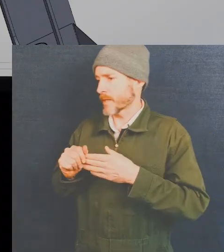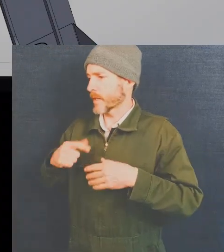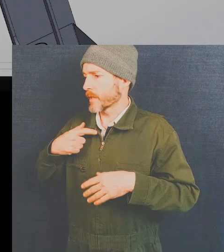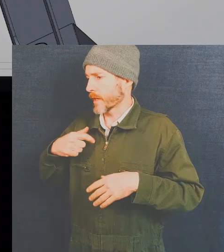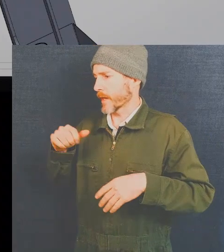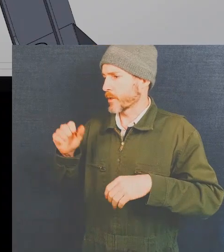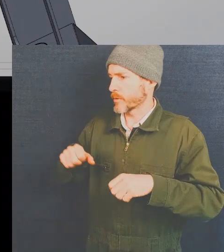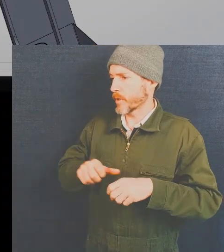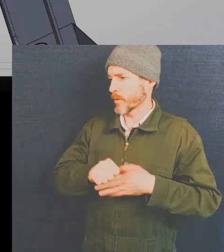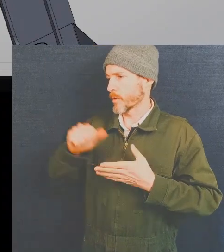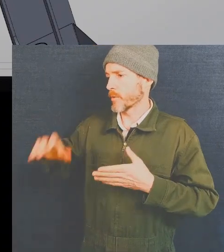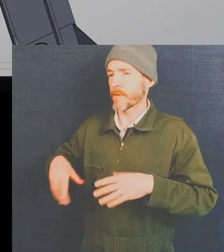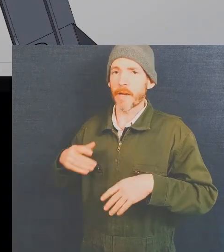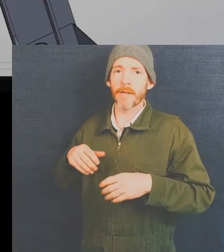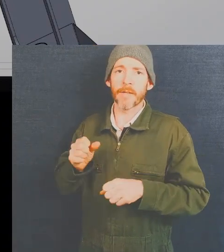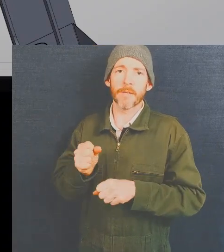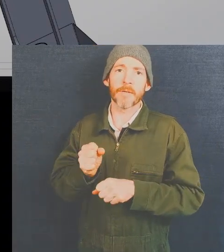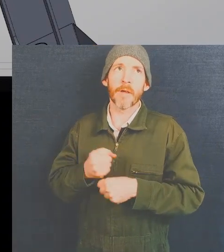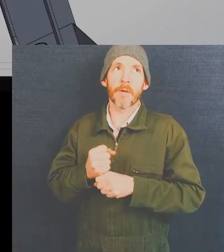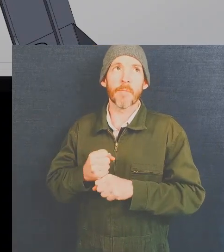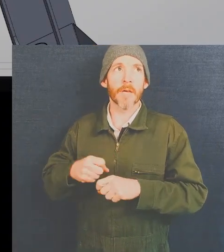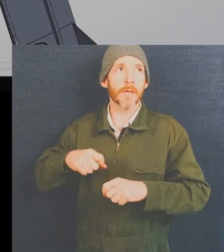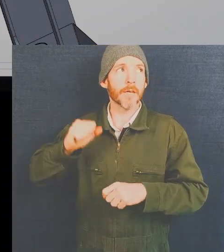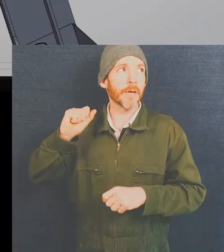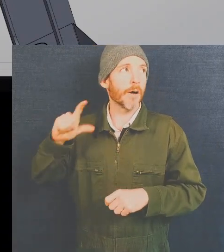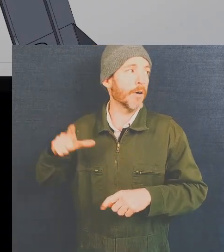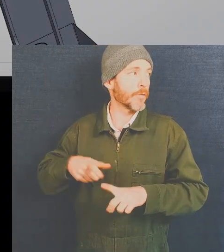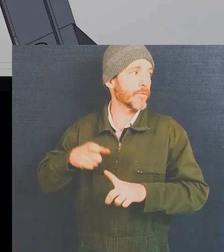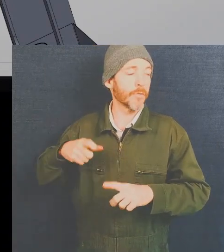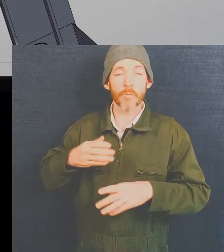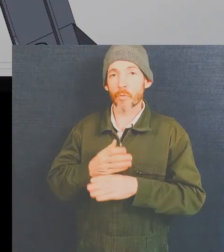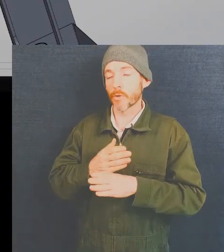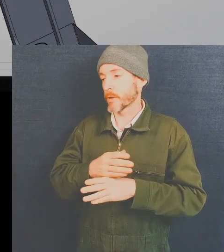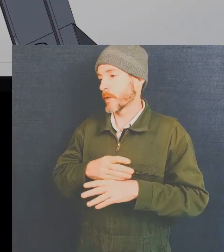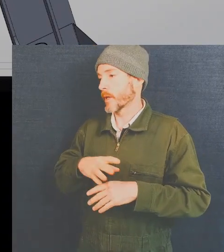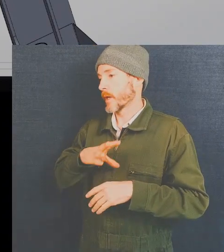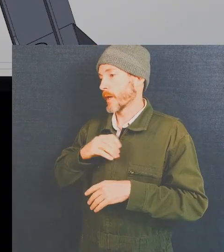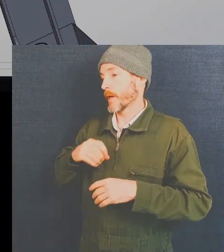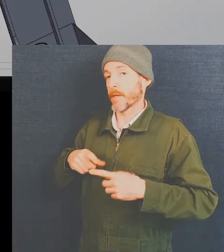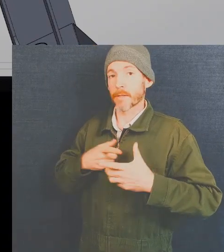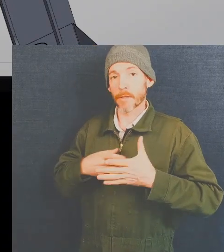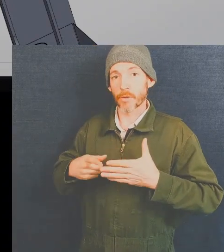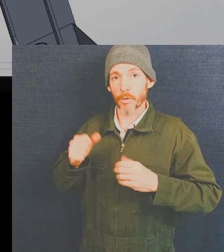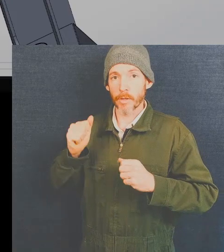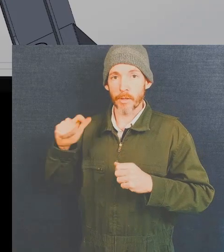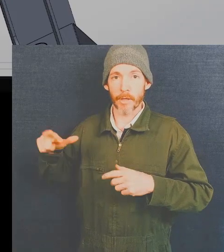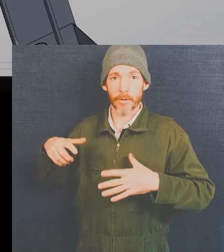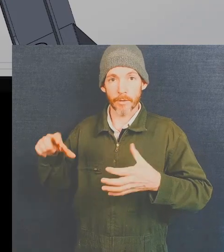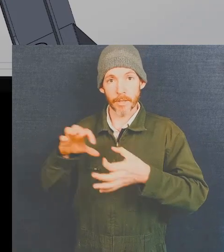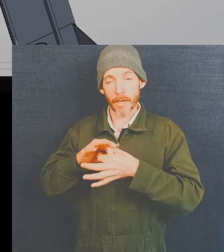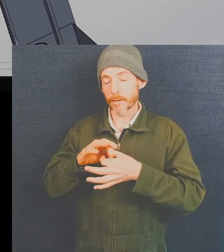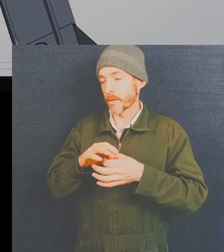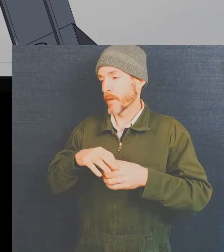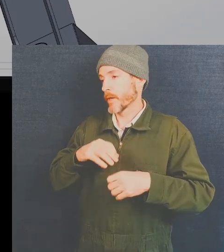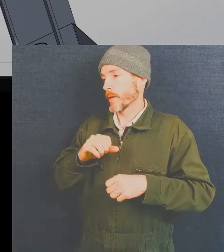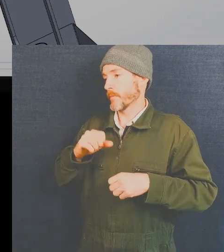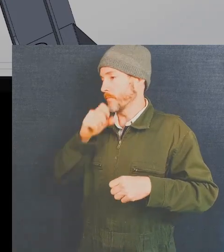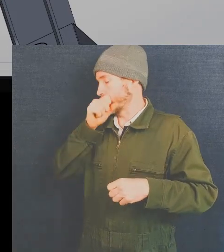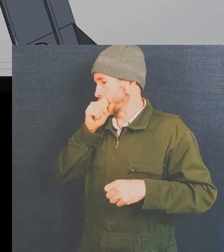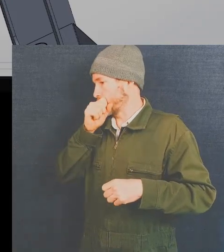That plastic, like I could remove that and make it all from wood and glue it like all